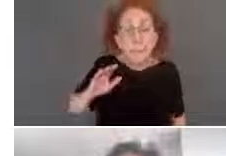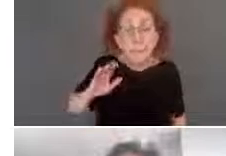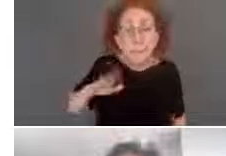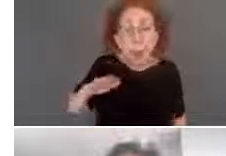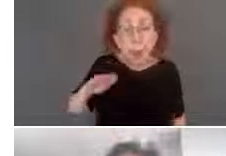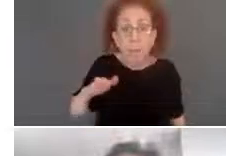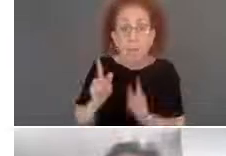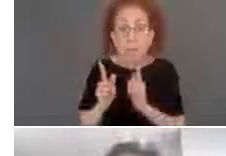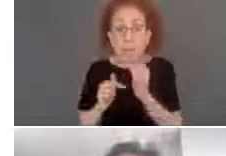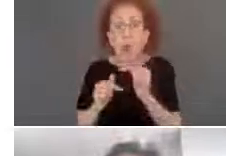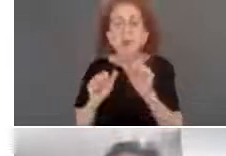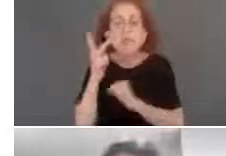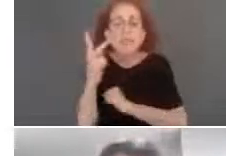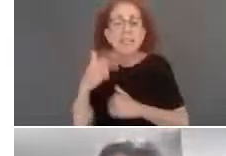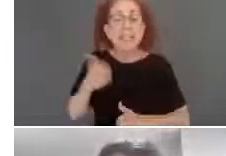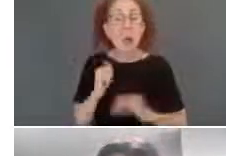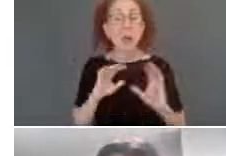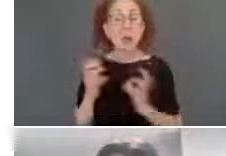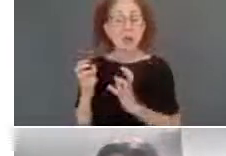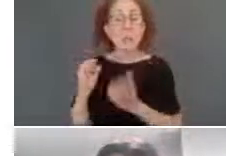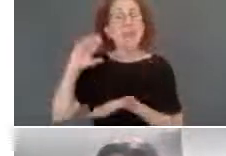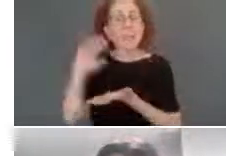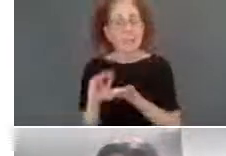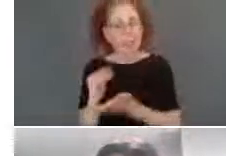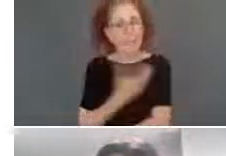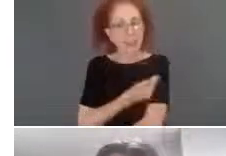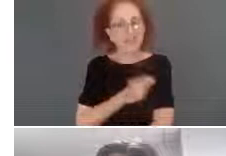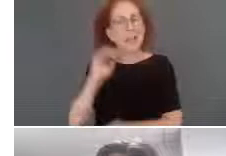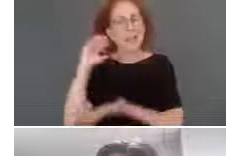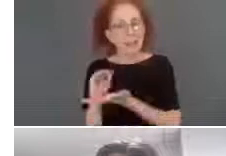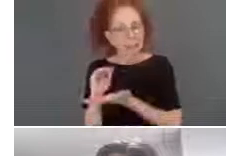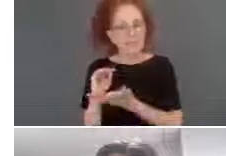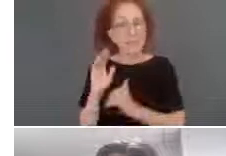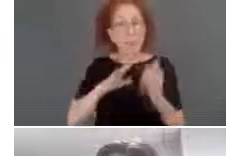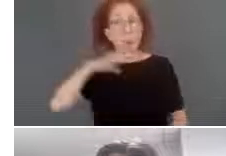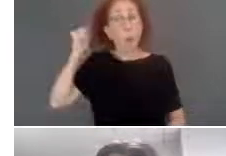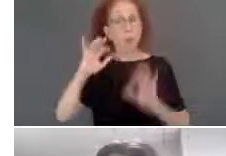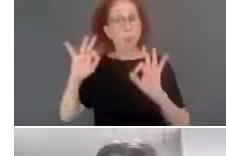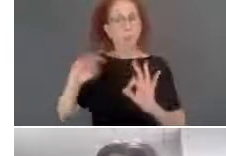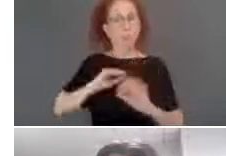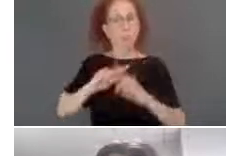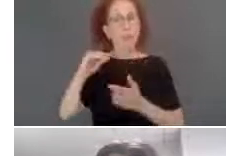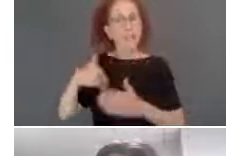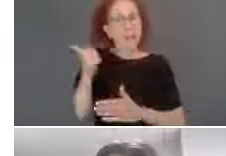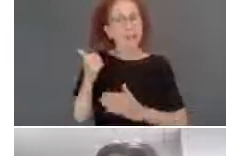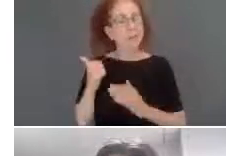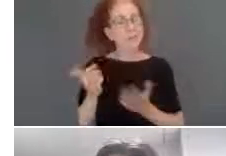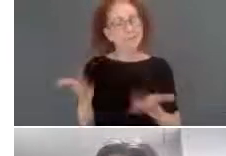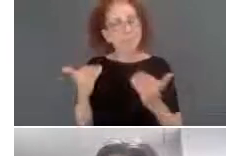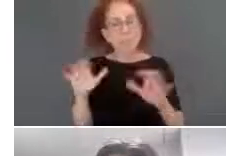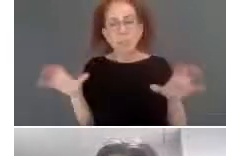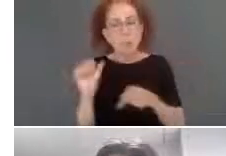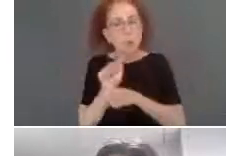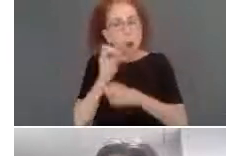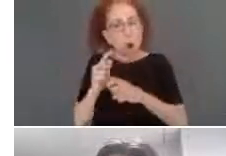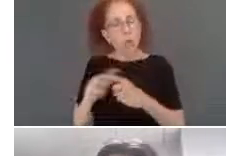see the younger groups are much less vaccinated than the older groups. So we're working hard to get all